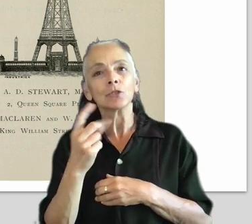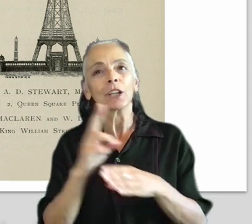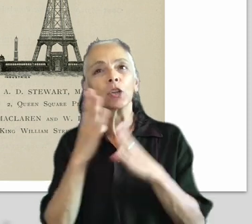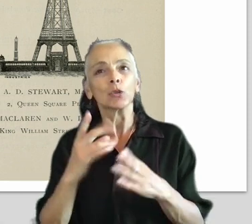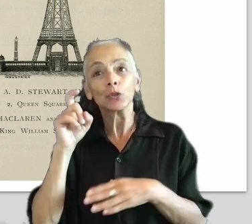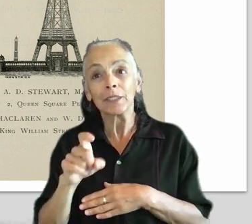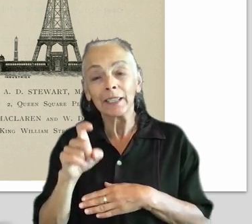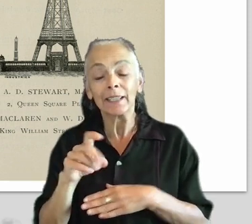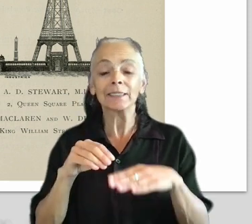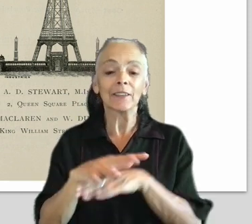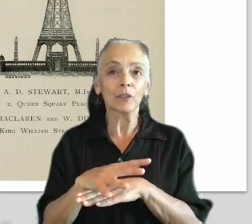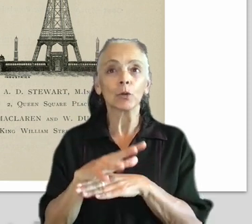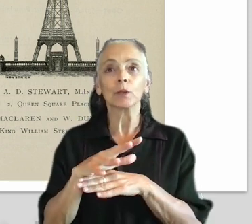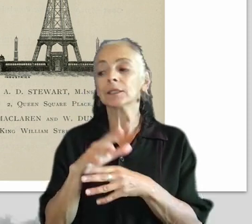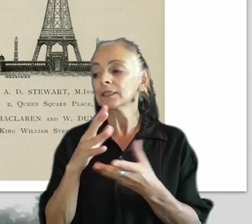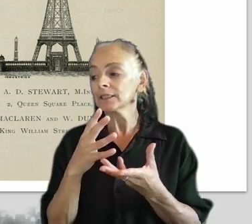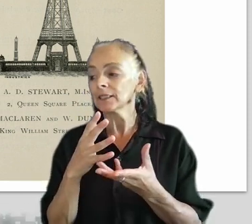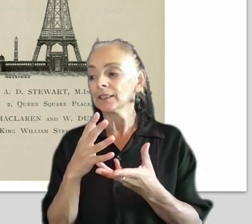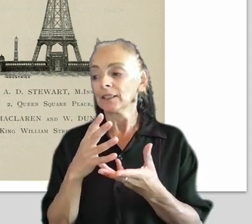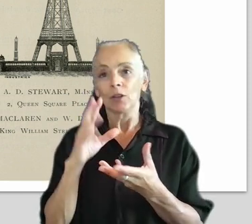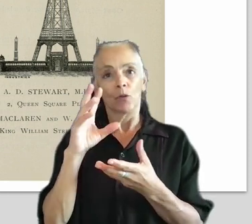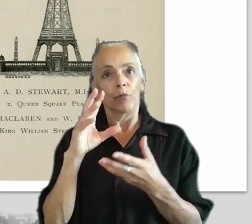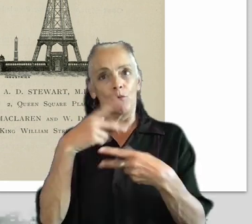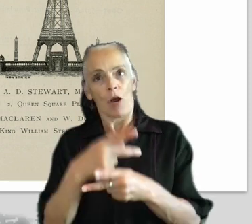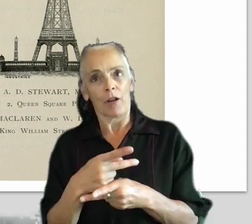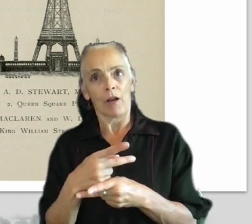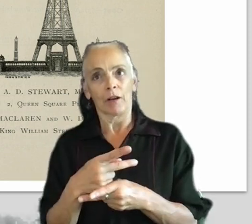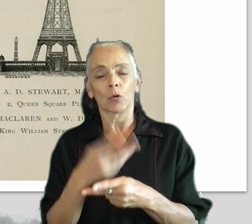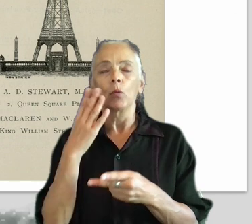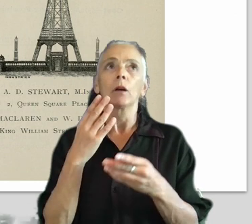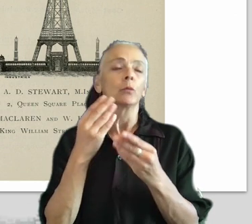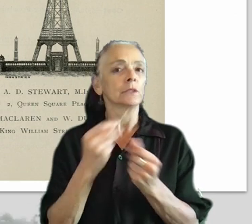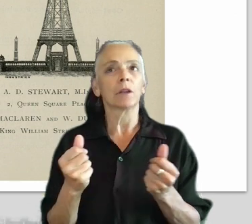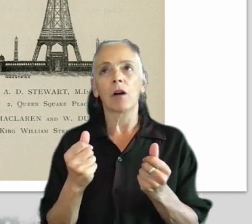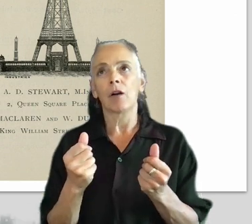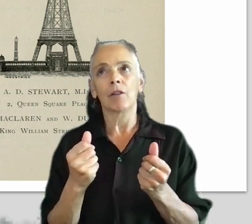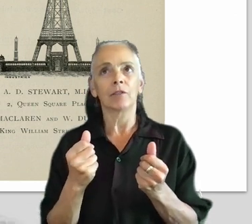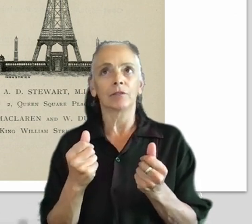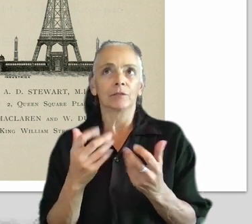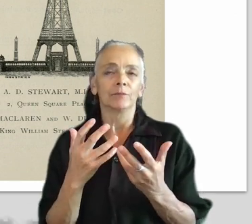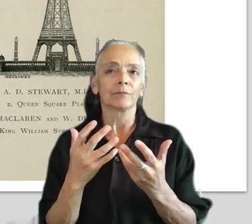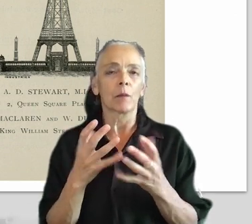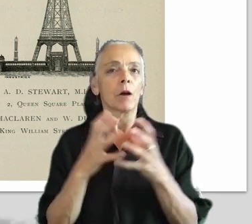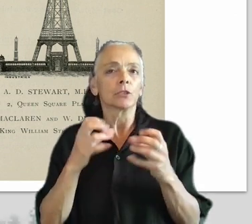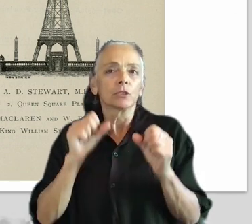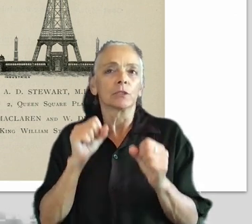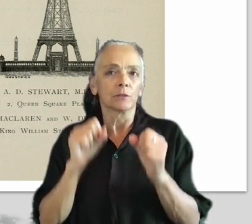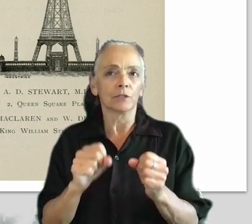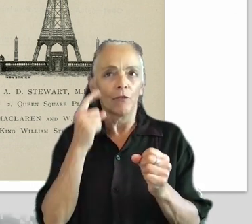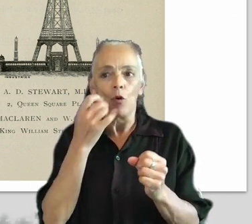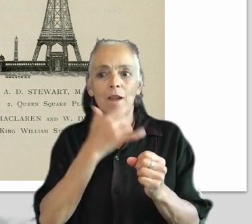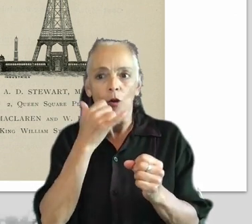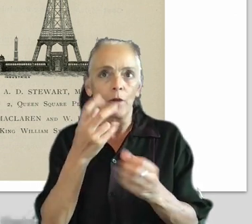influencing web product gets made in the first place absolves so much chance for error and failure later on and while a strategic